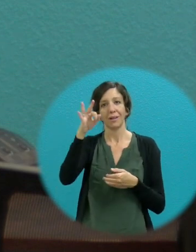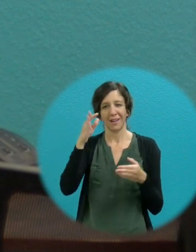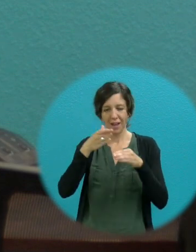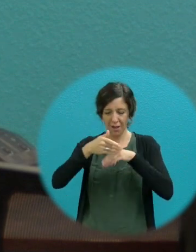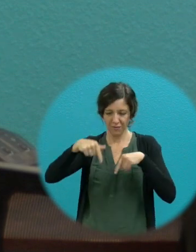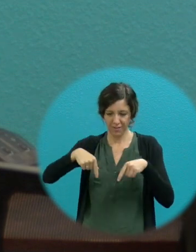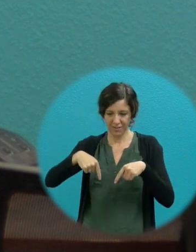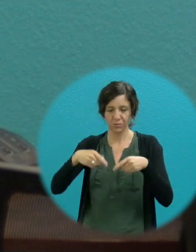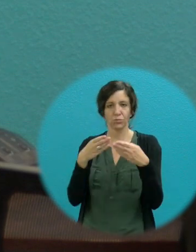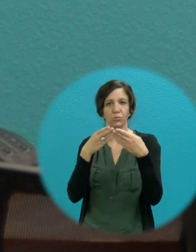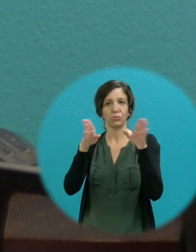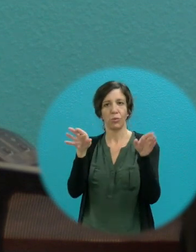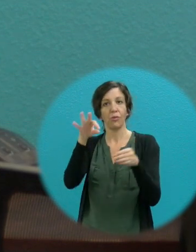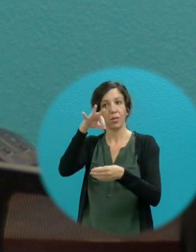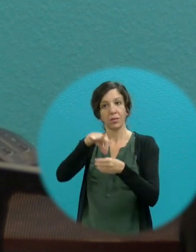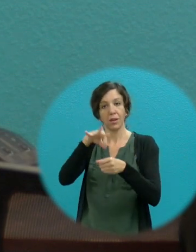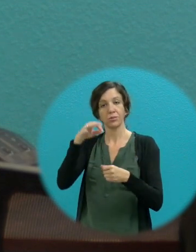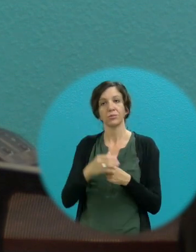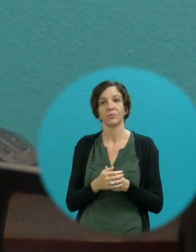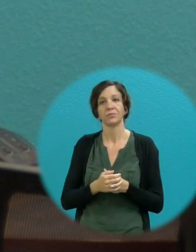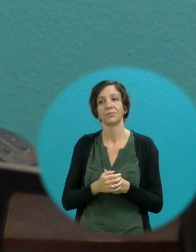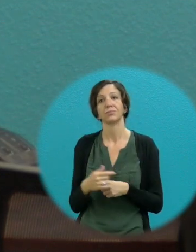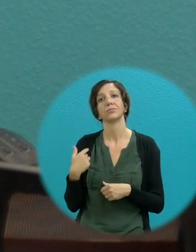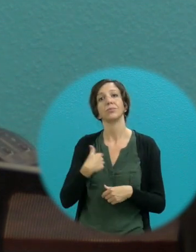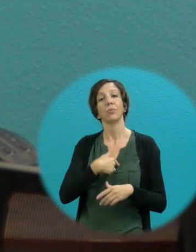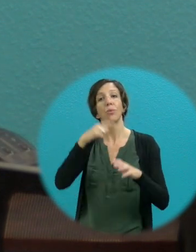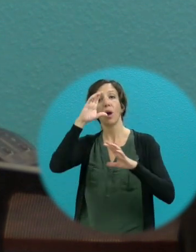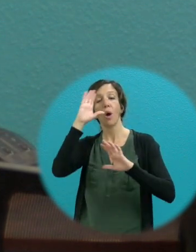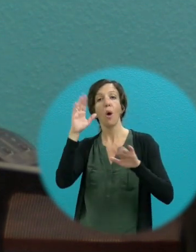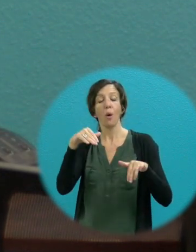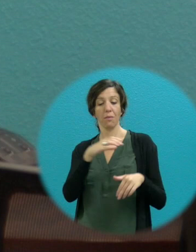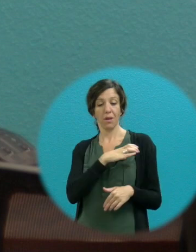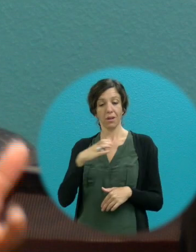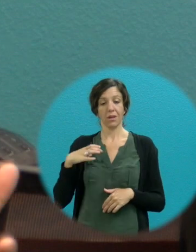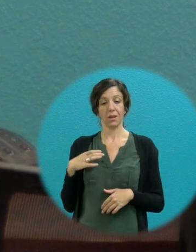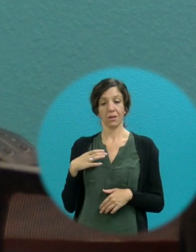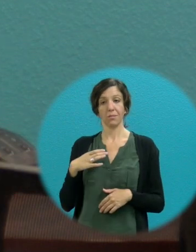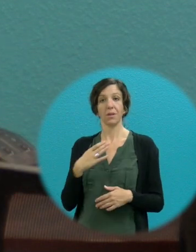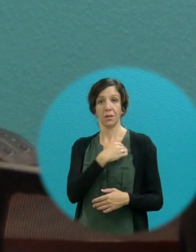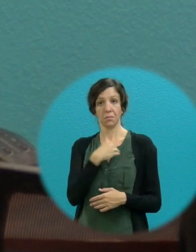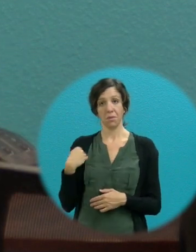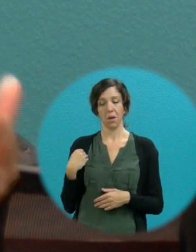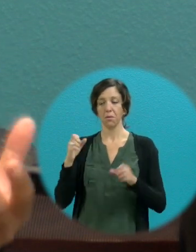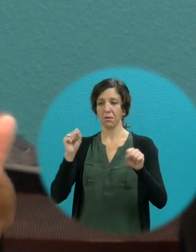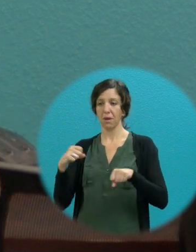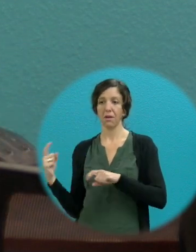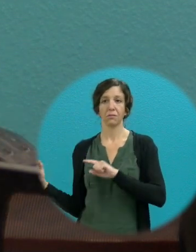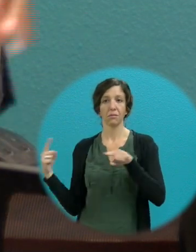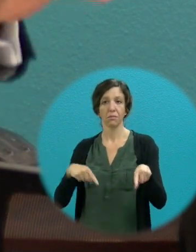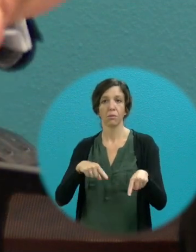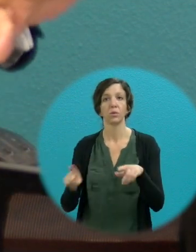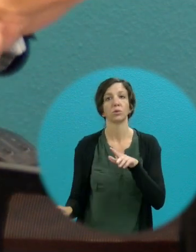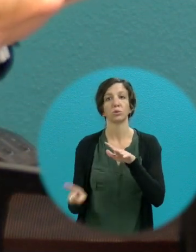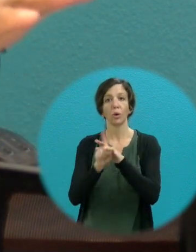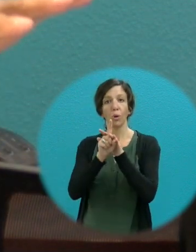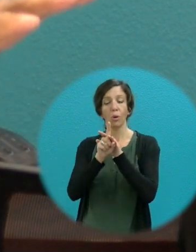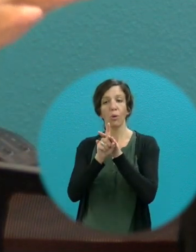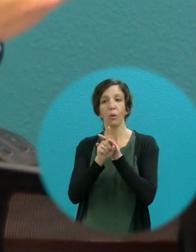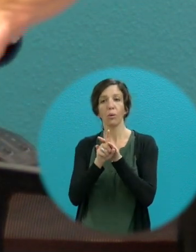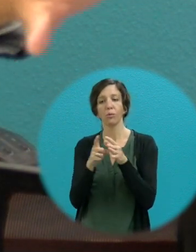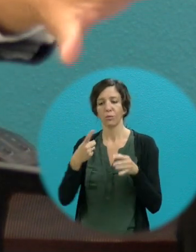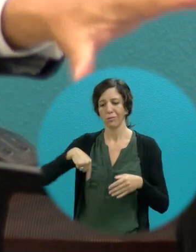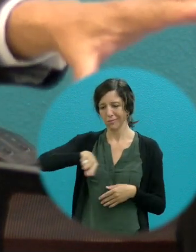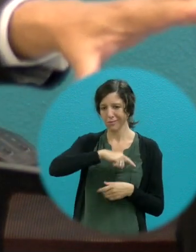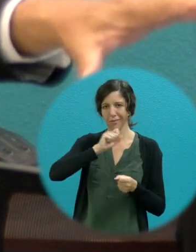this general election. We're hoping committee members can show up. We